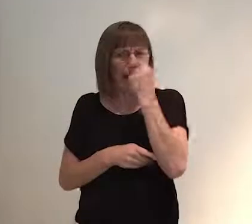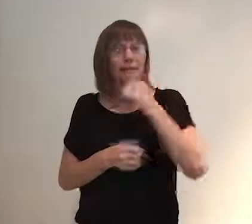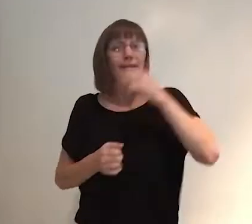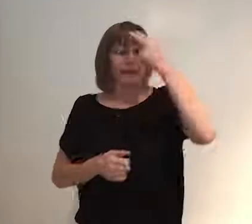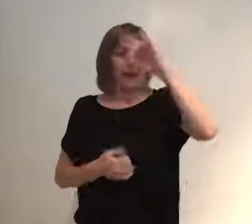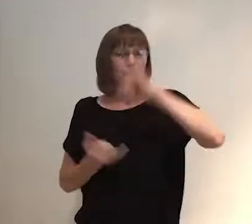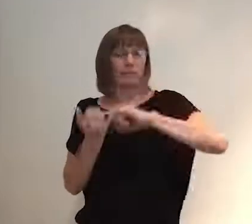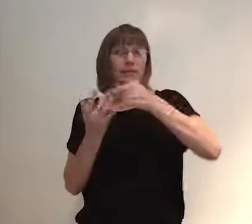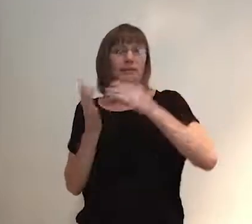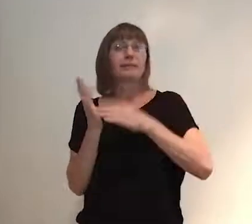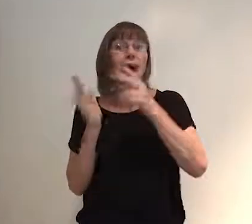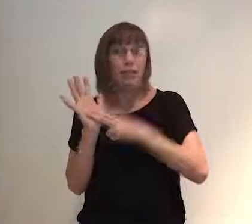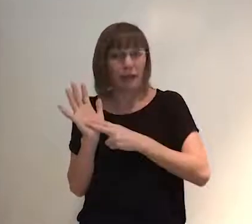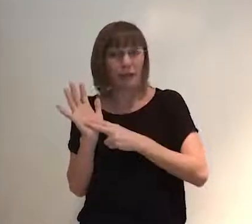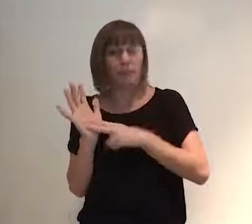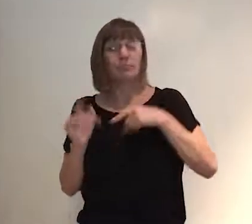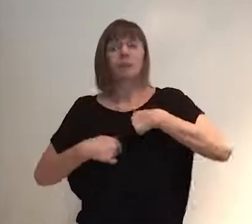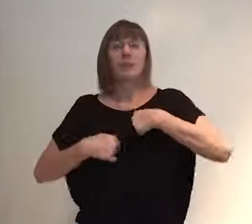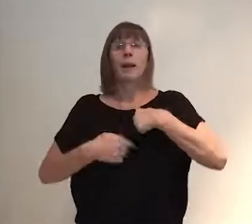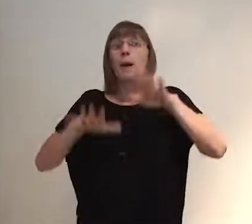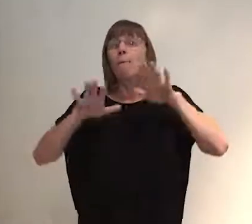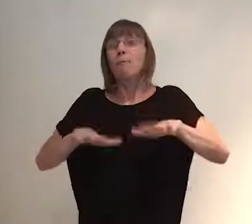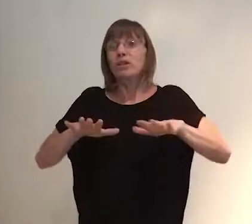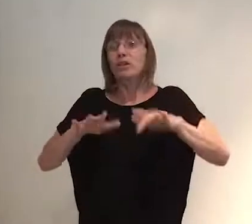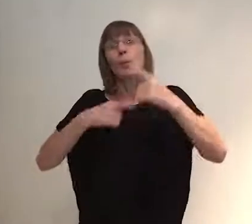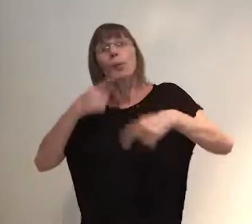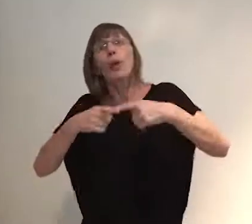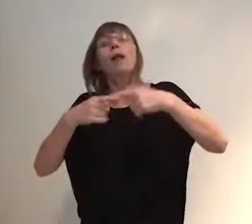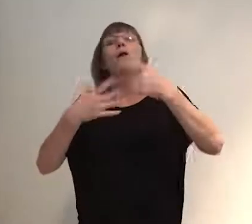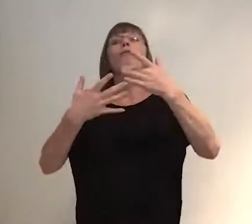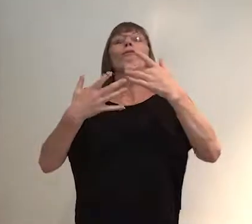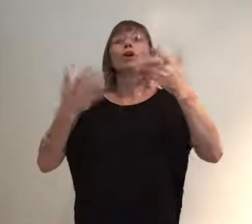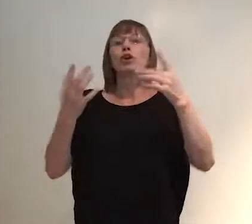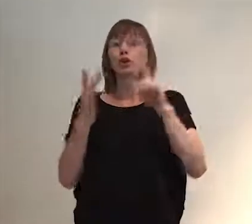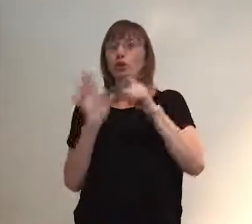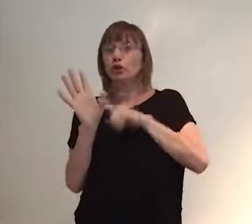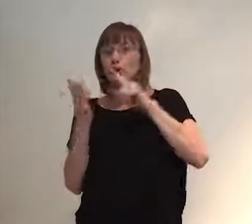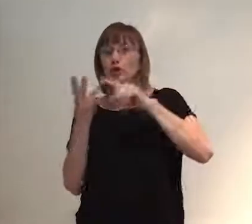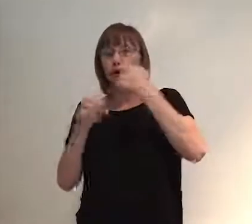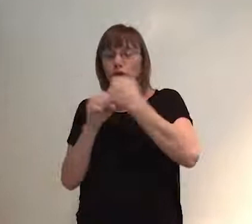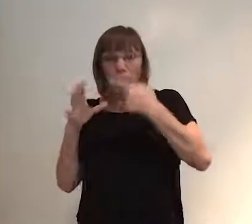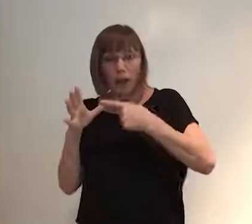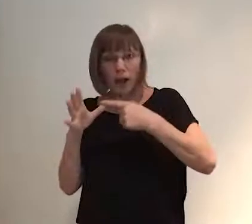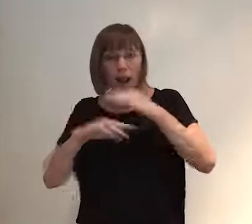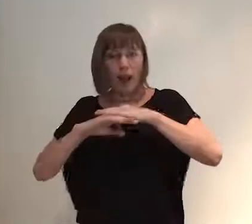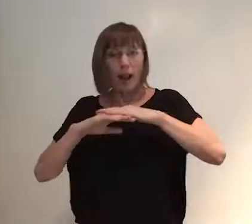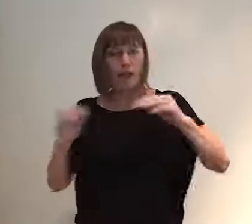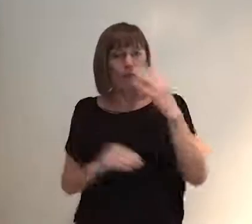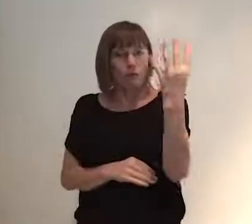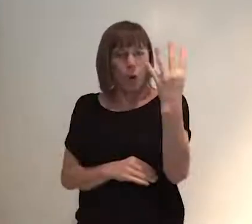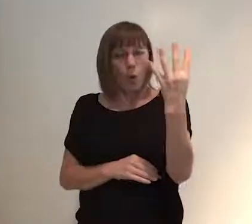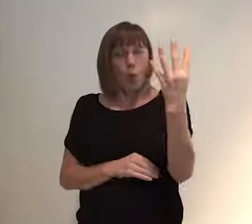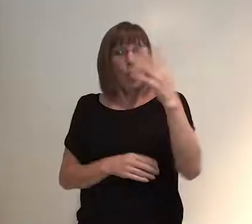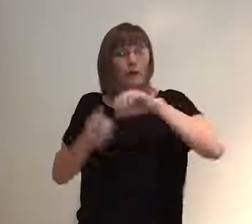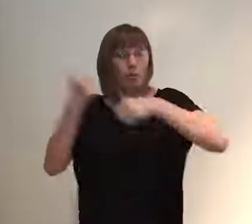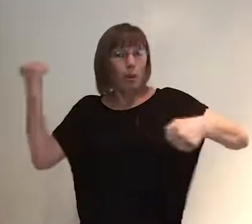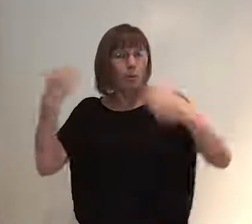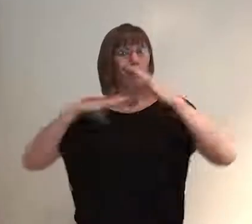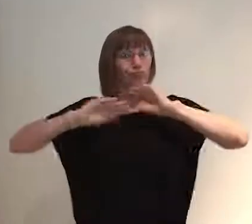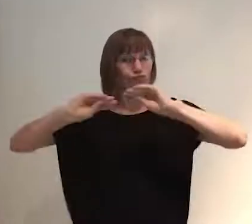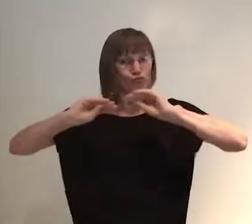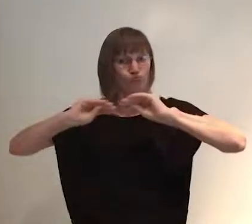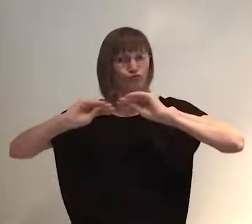name is Simon. I'm a British Wheel of Yoga, level 4 diploma yoga